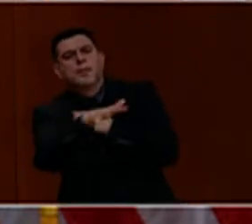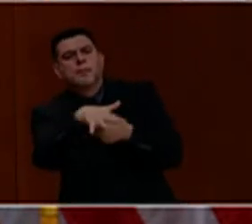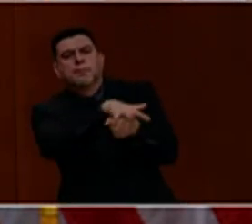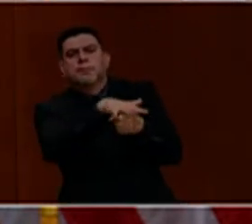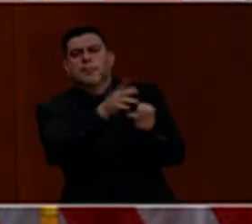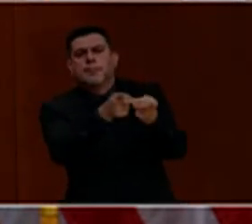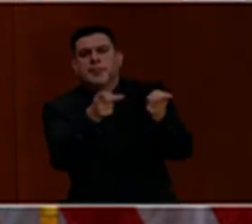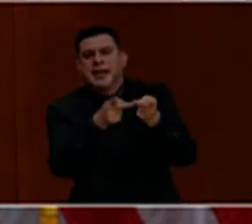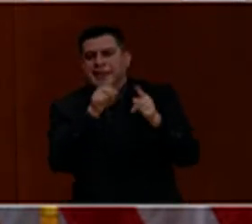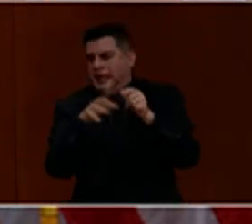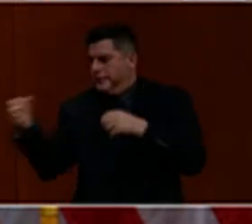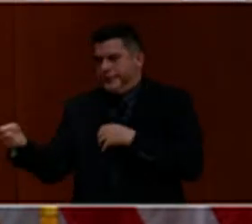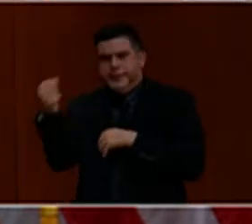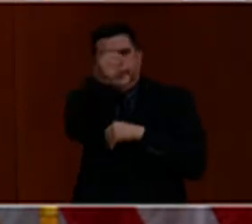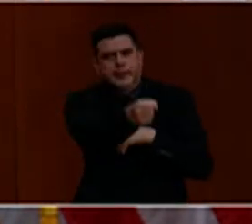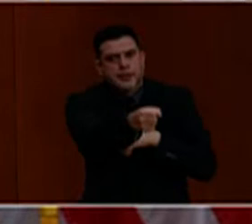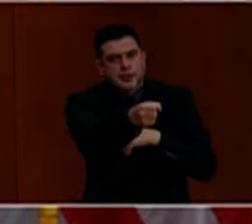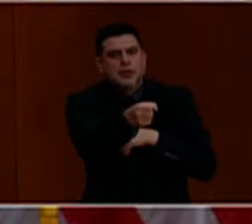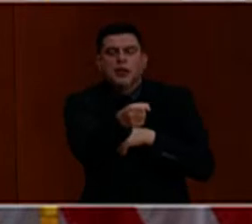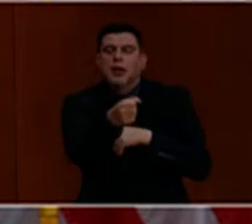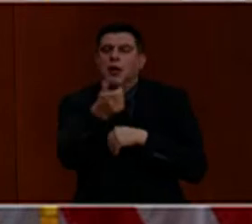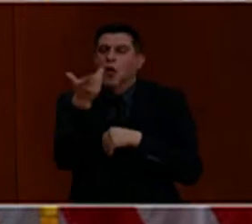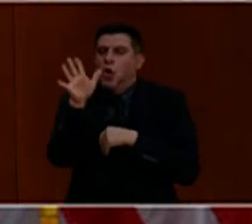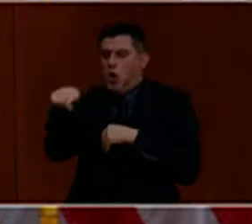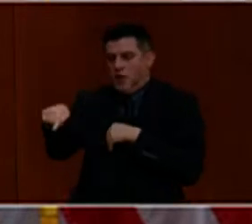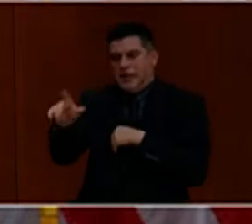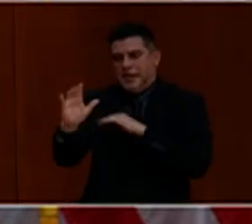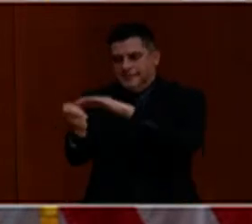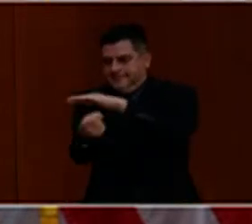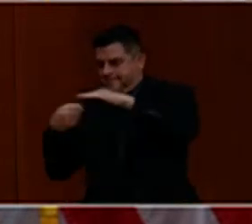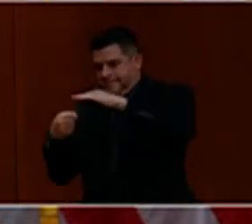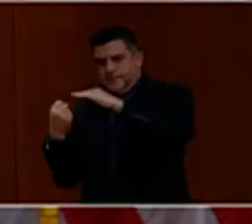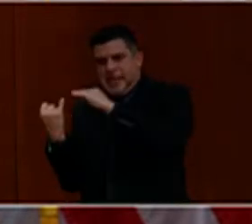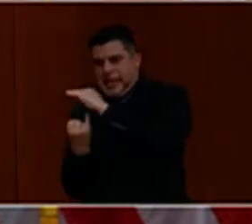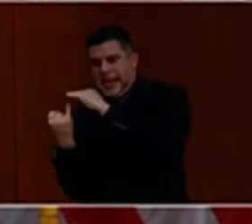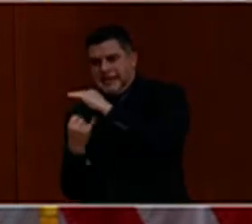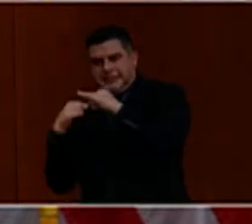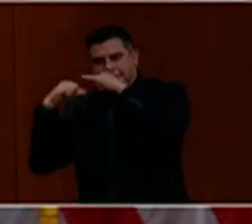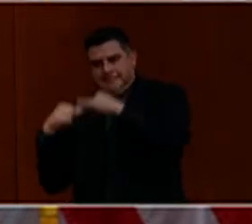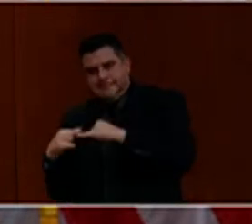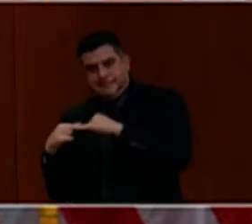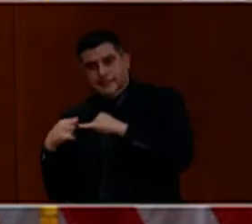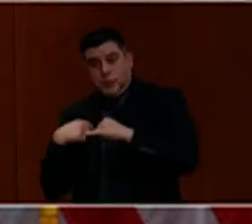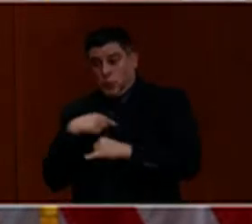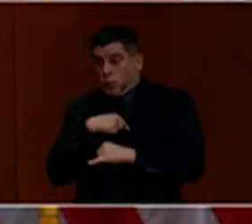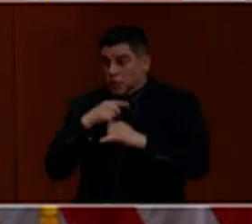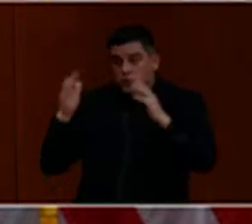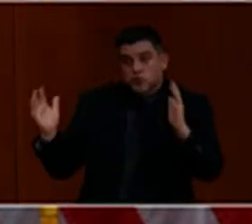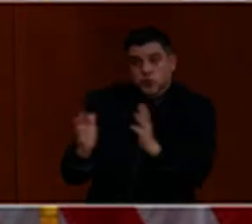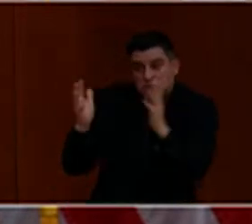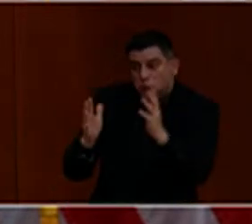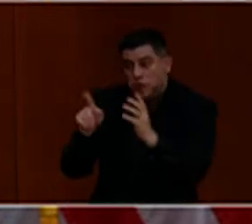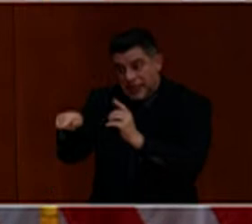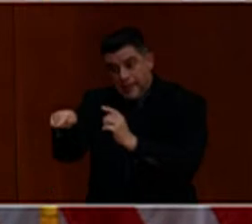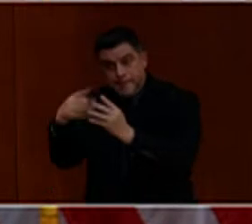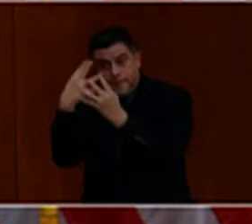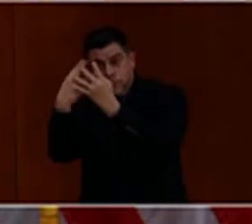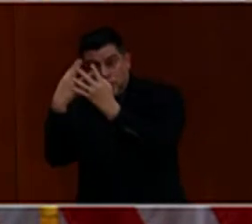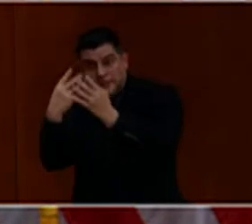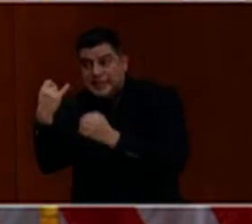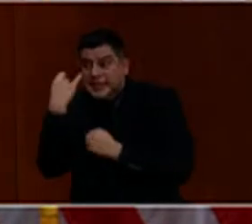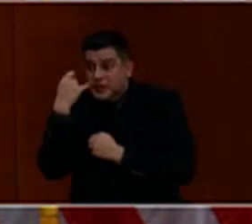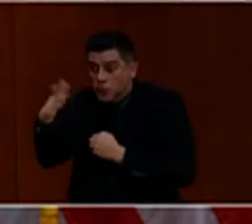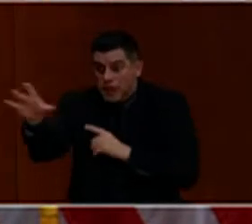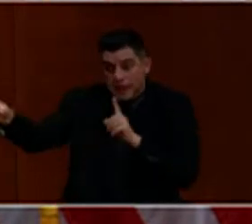existing framework, that they have, and we've obviously encouraged them to do it. I mean, one of the things that I think we've